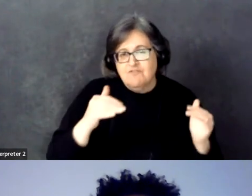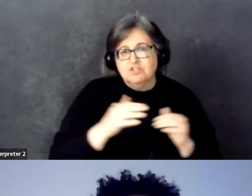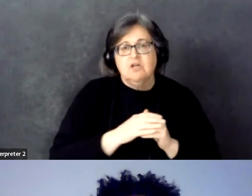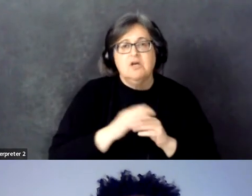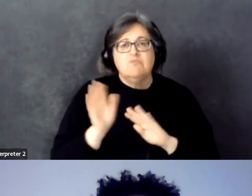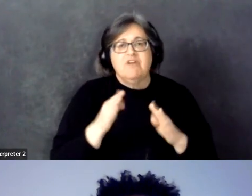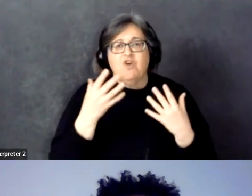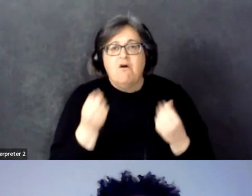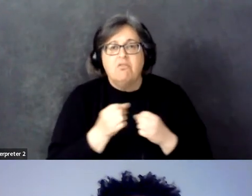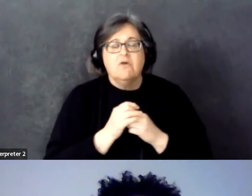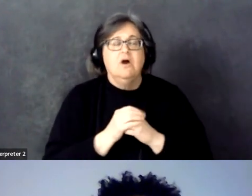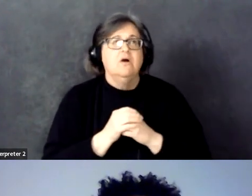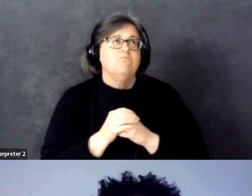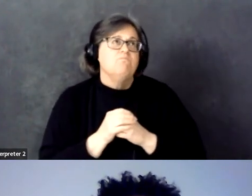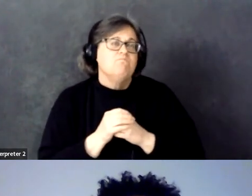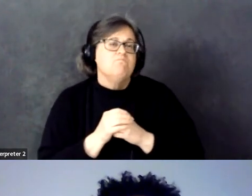folks who may have